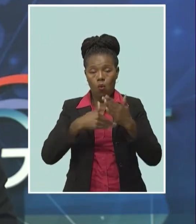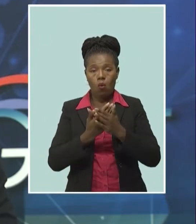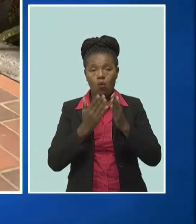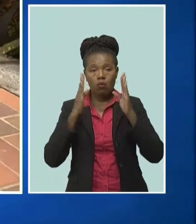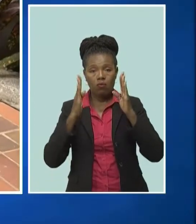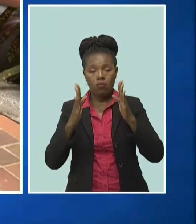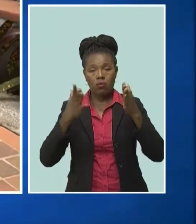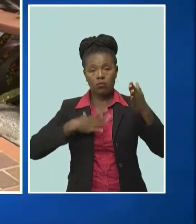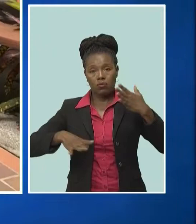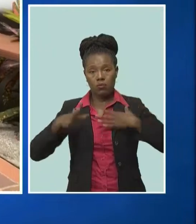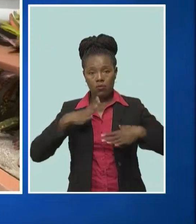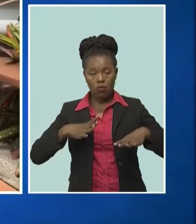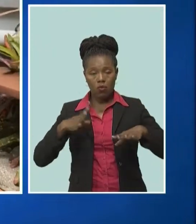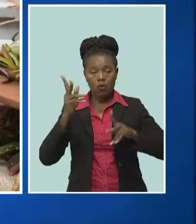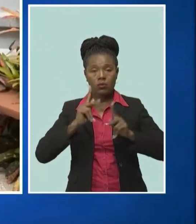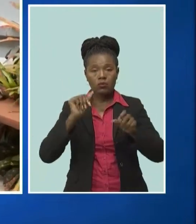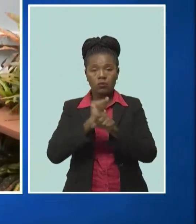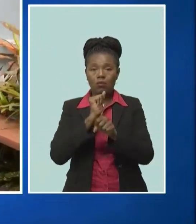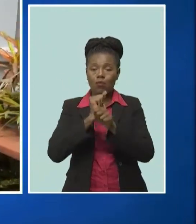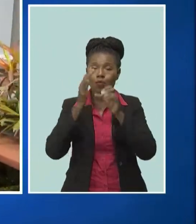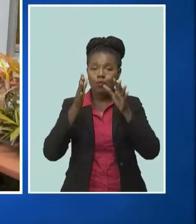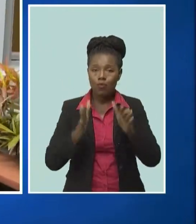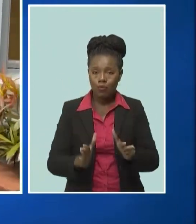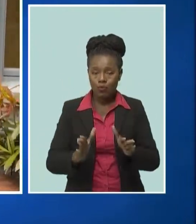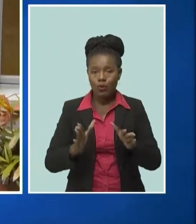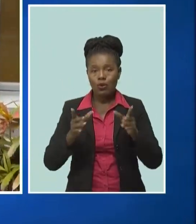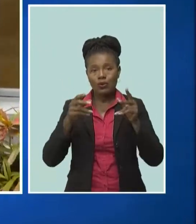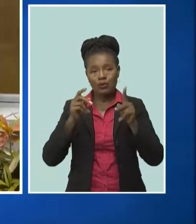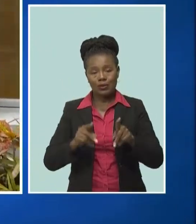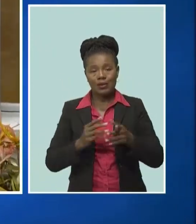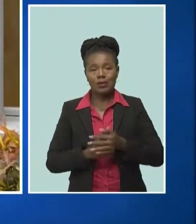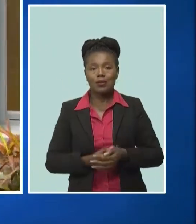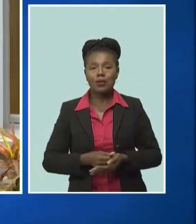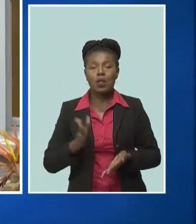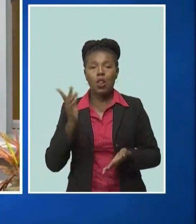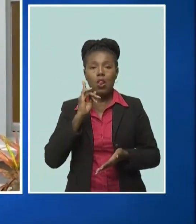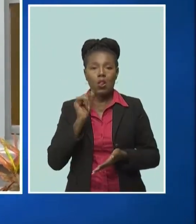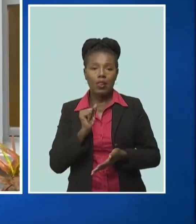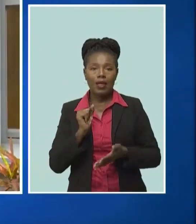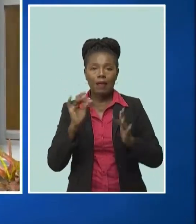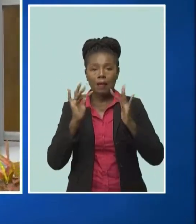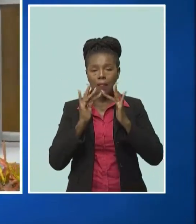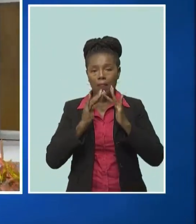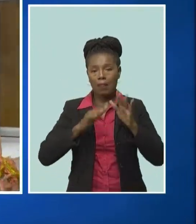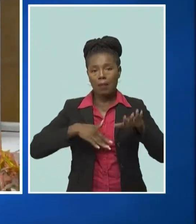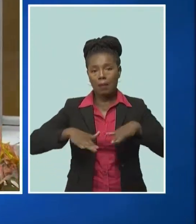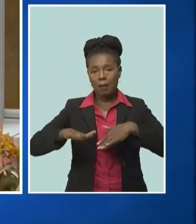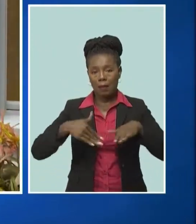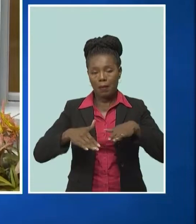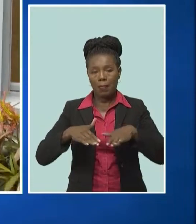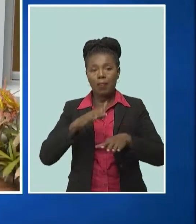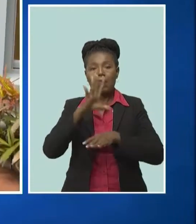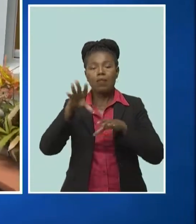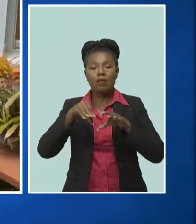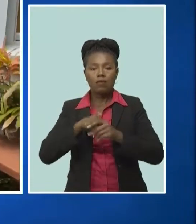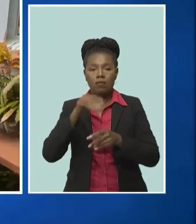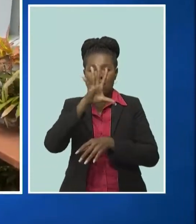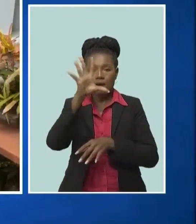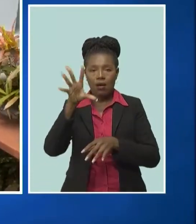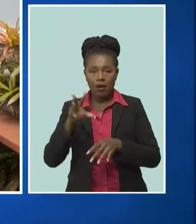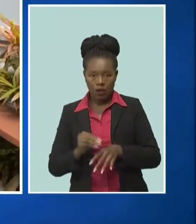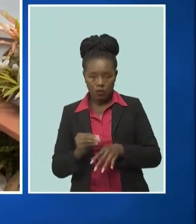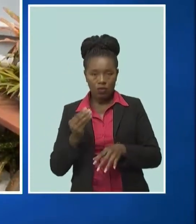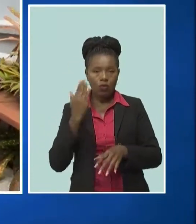as some of our staff decided to hit the virtual catwalk. As part of African Awareness Month activities, the Quality